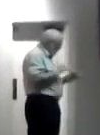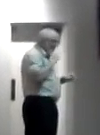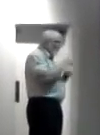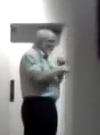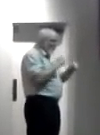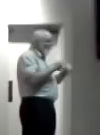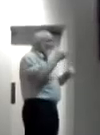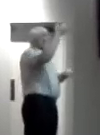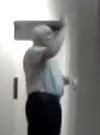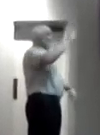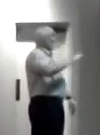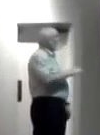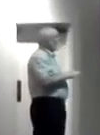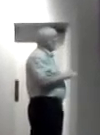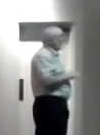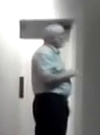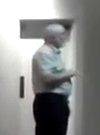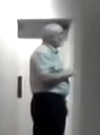talking about God.